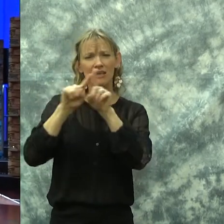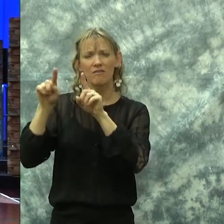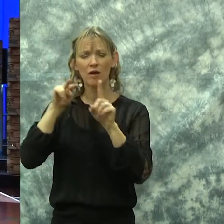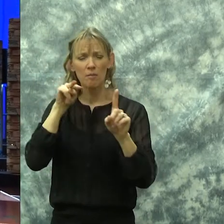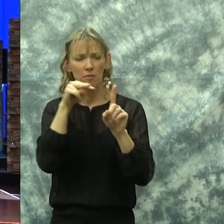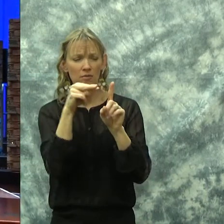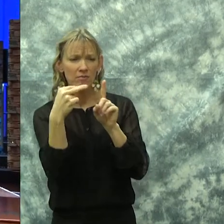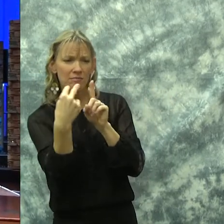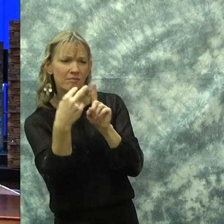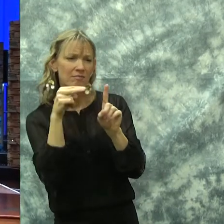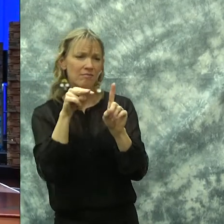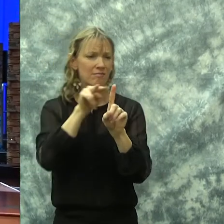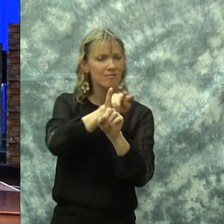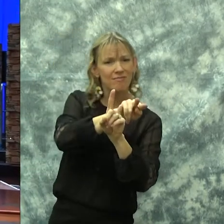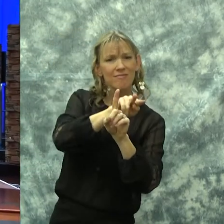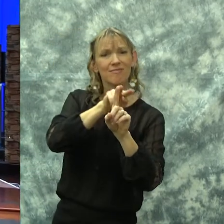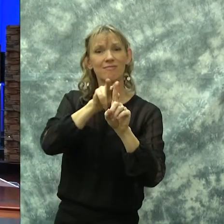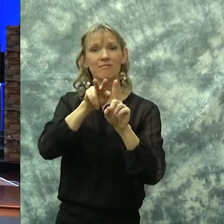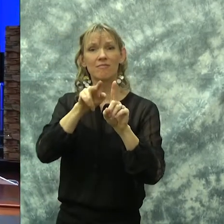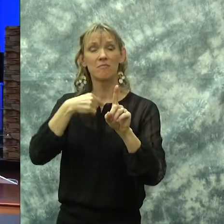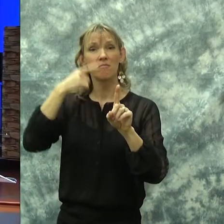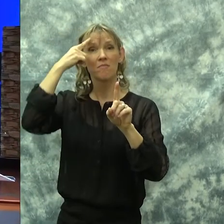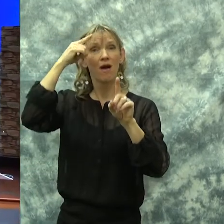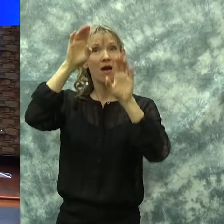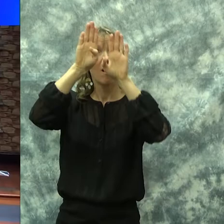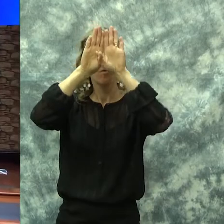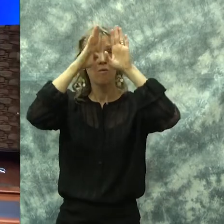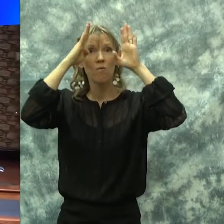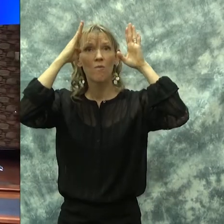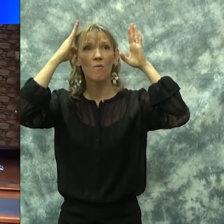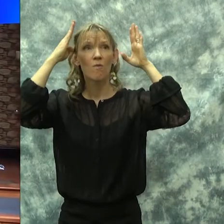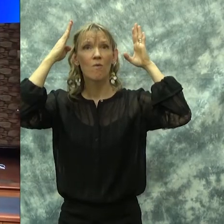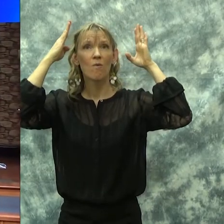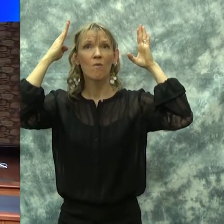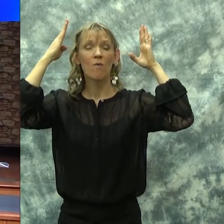Oh, open my mind.